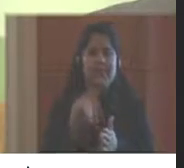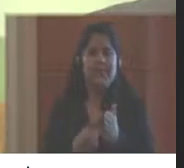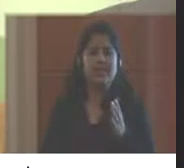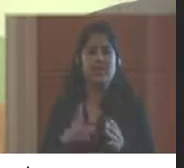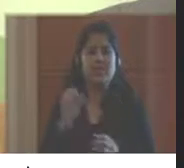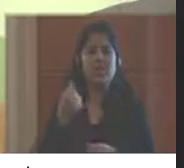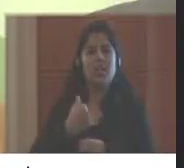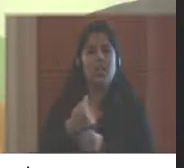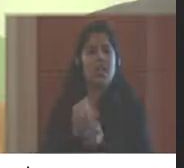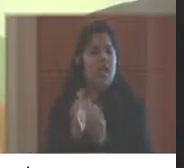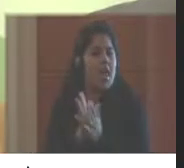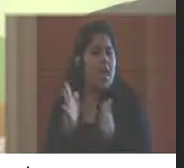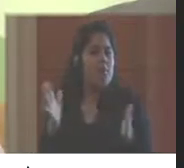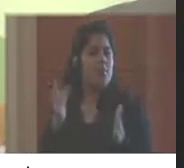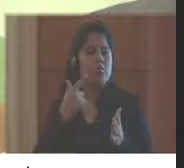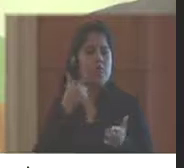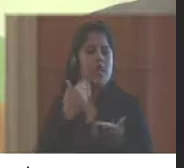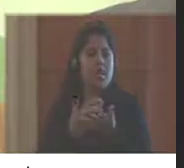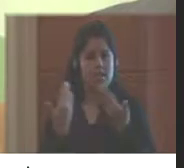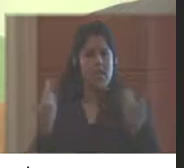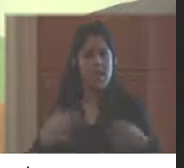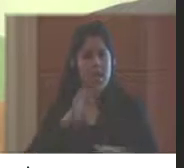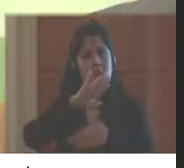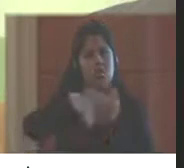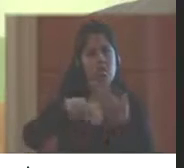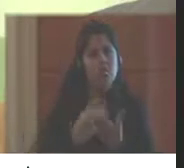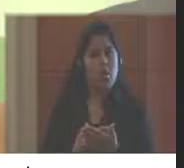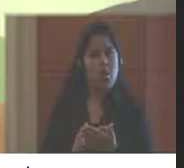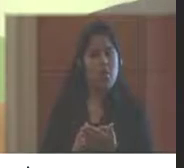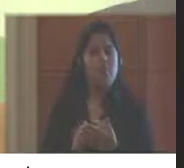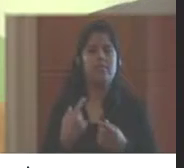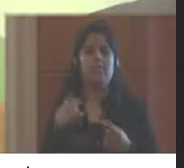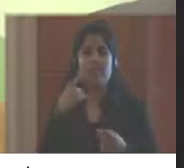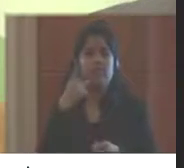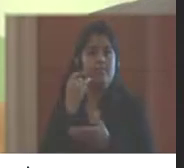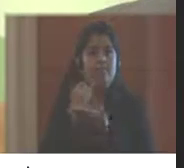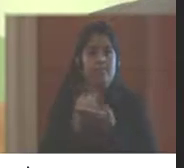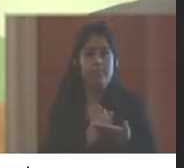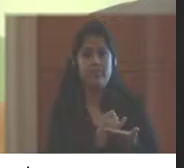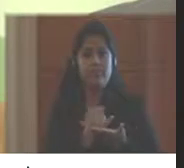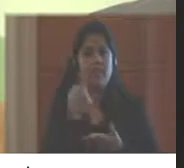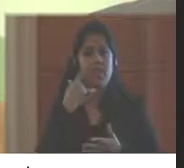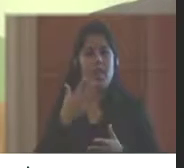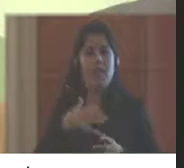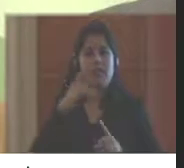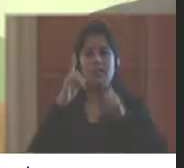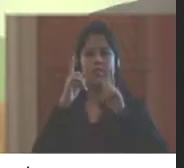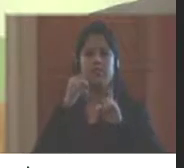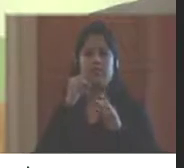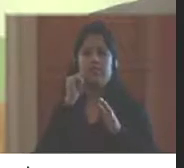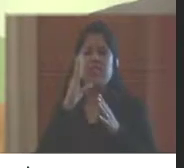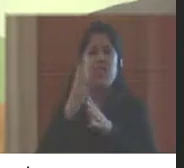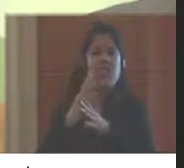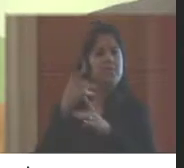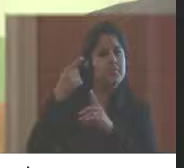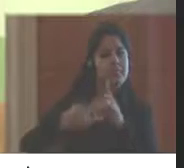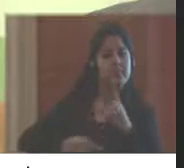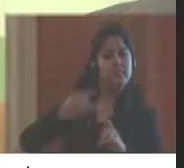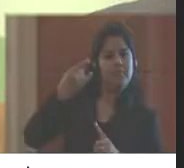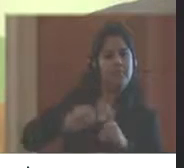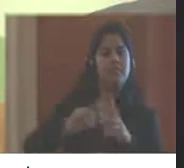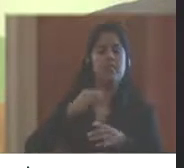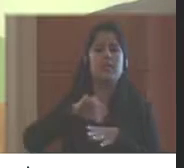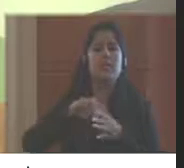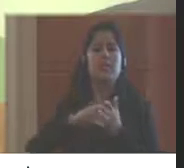maybe to state that not because a lot is done, everything has been done. And this